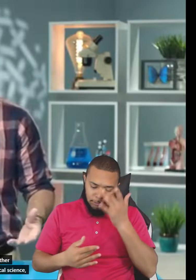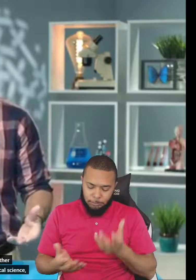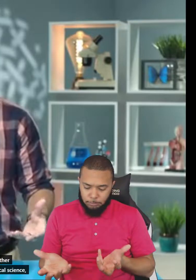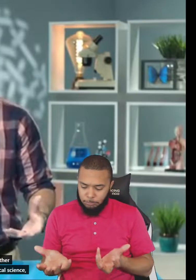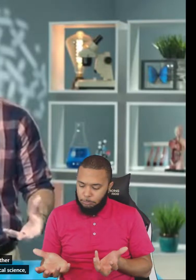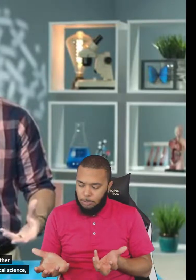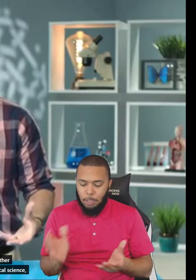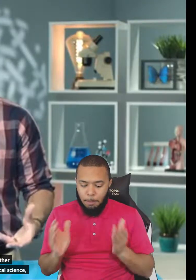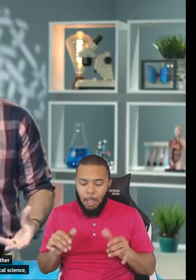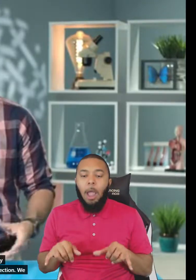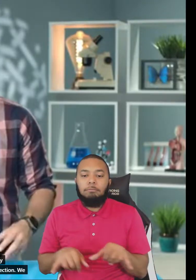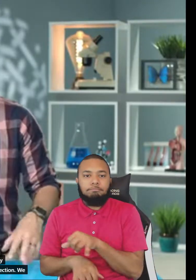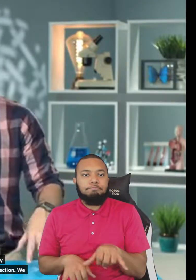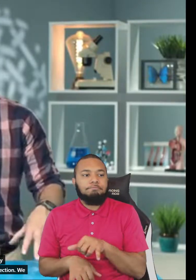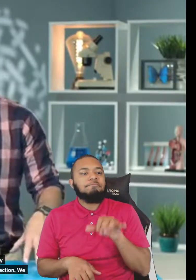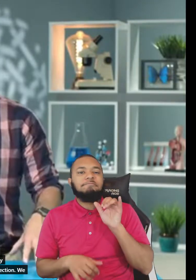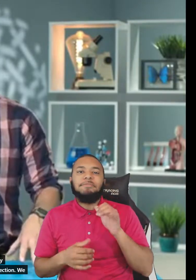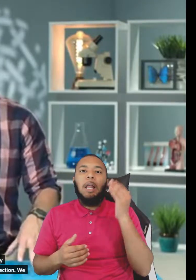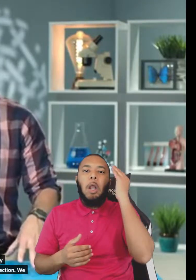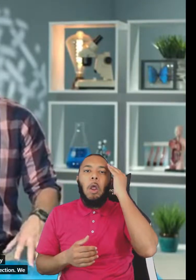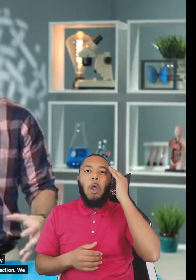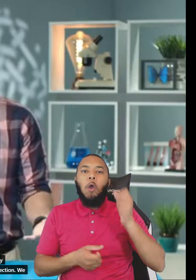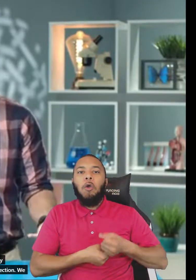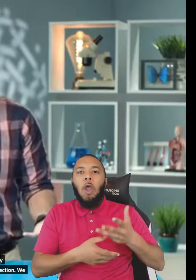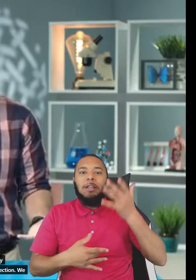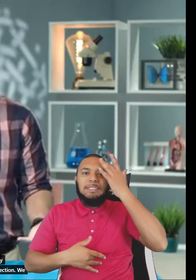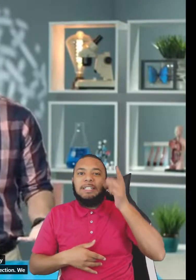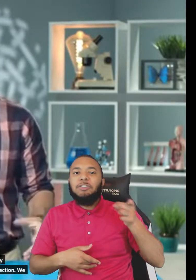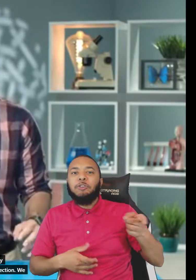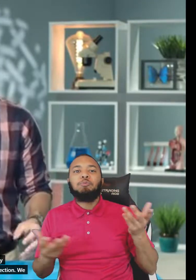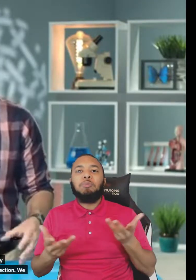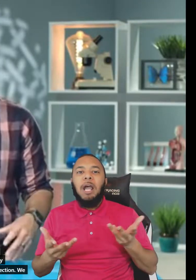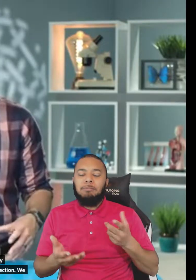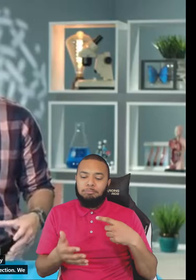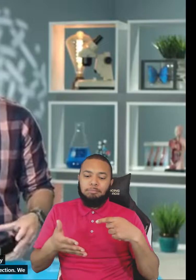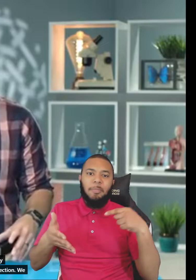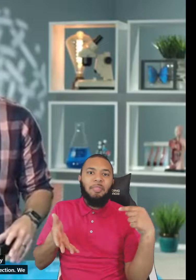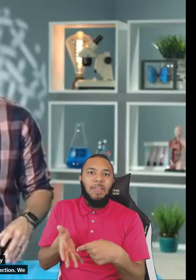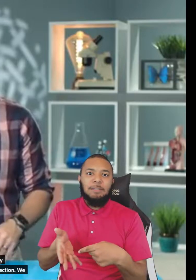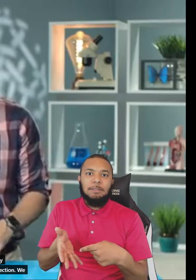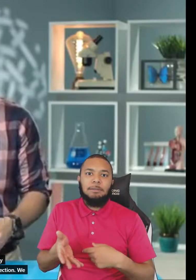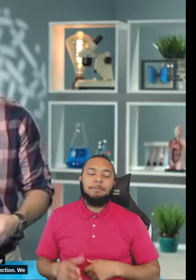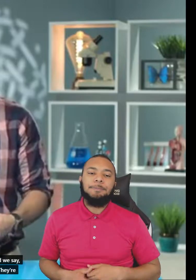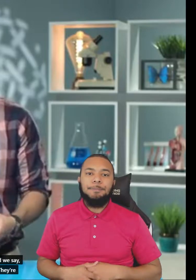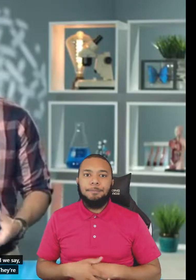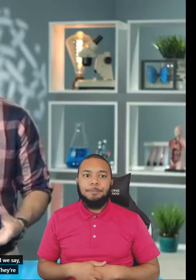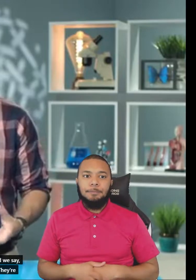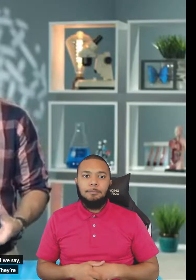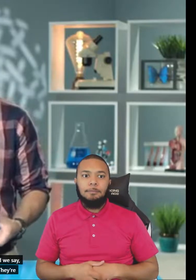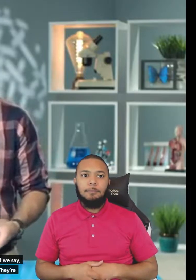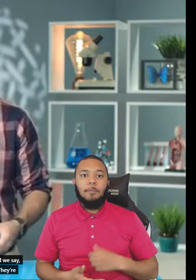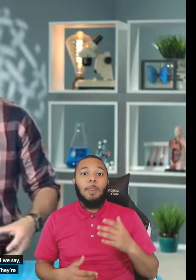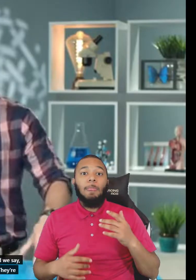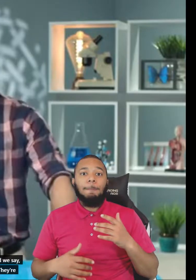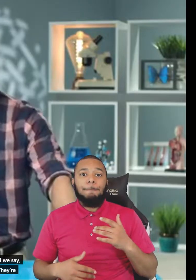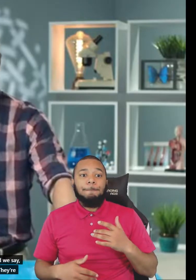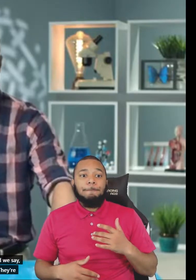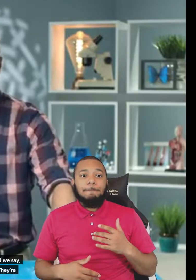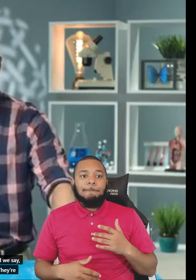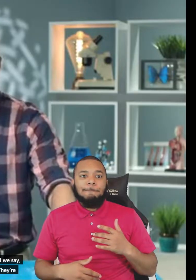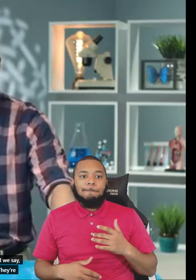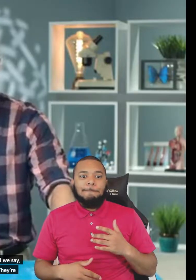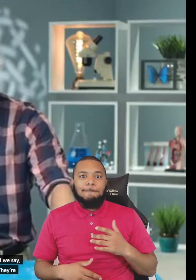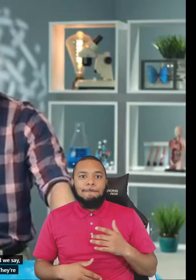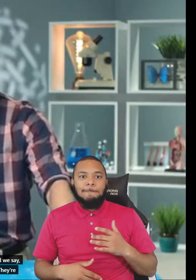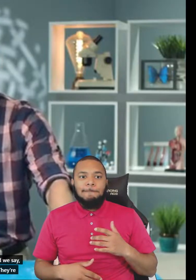understanding we have of medical science, we know, pretty early on when someone has an infection, we look at their symptoms and we say they're